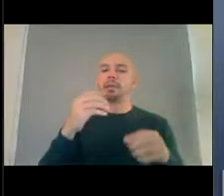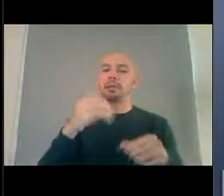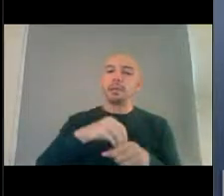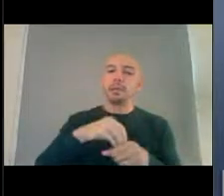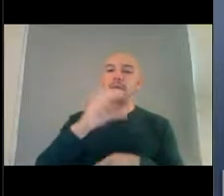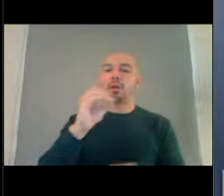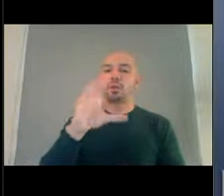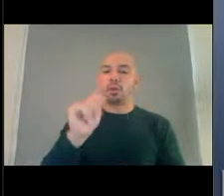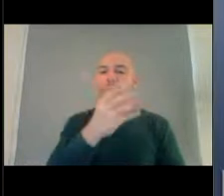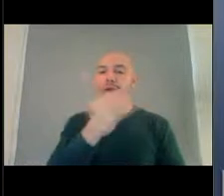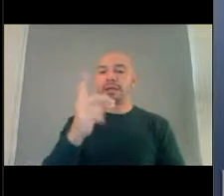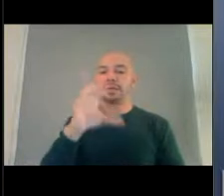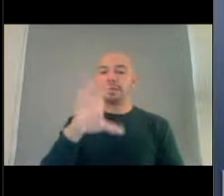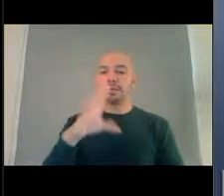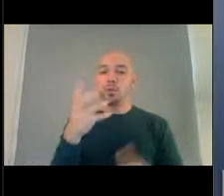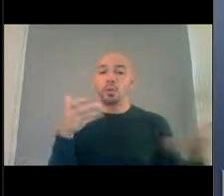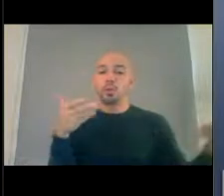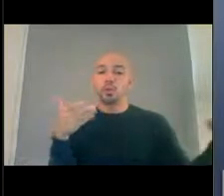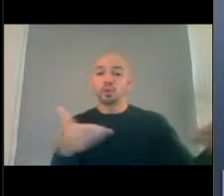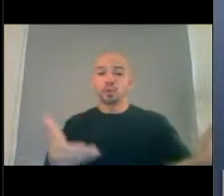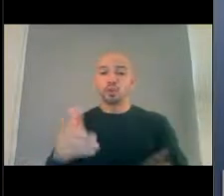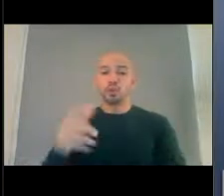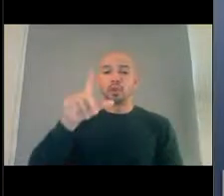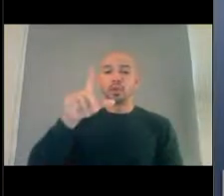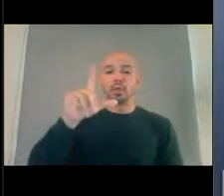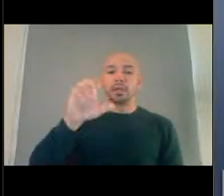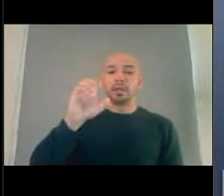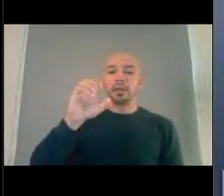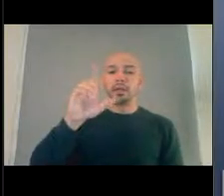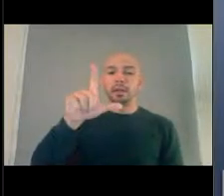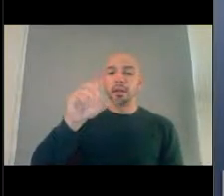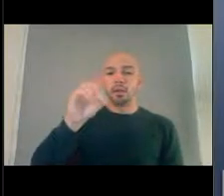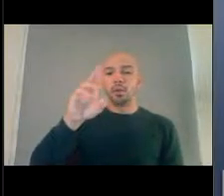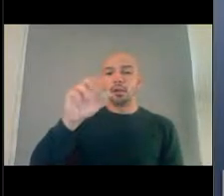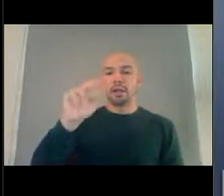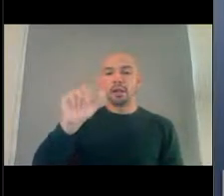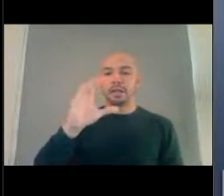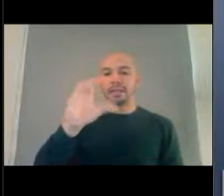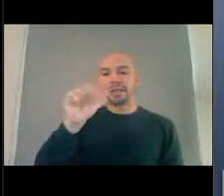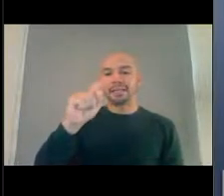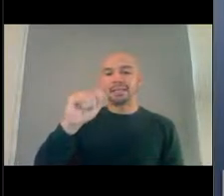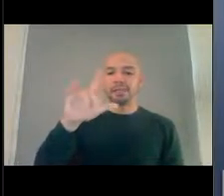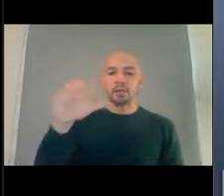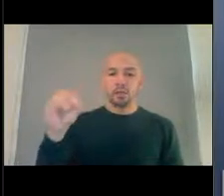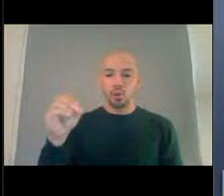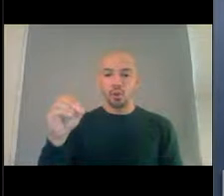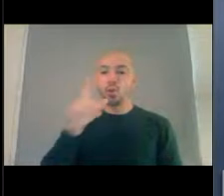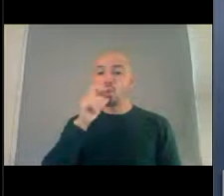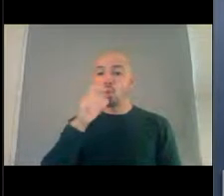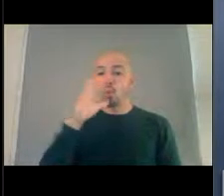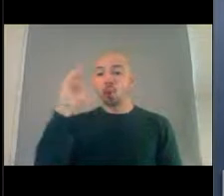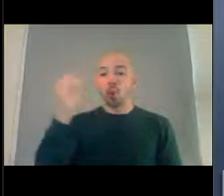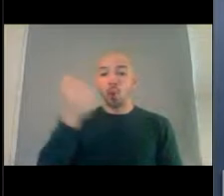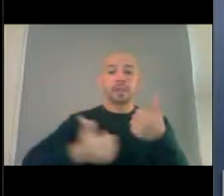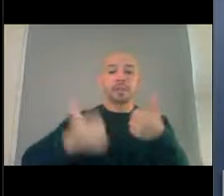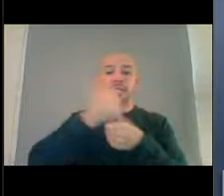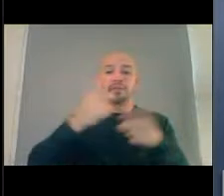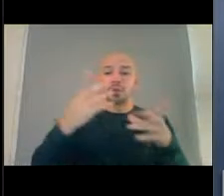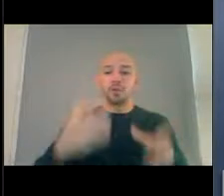director and jessica duncan program manager for groundwork richmond and they'll go first and we'll be followed by